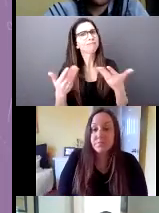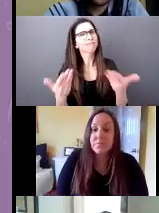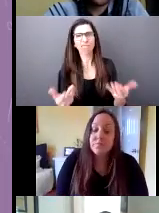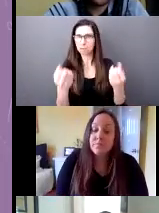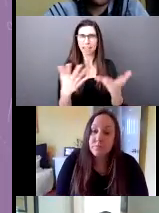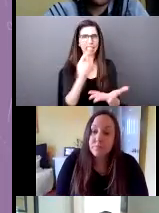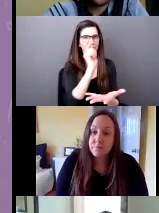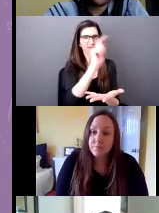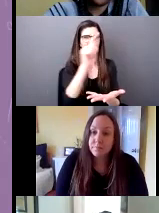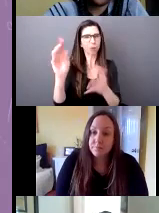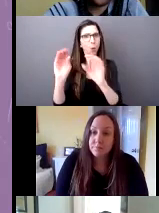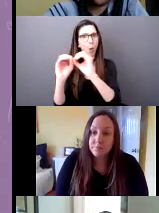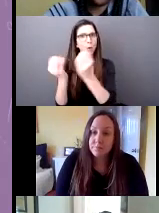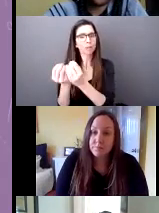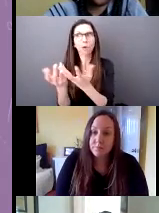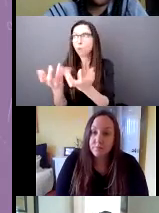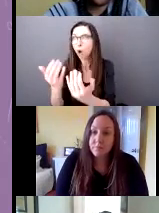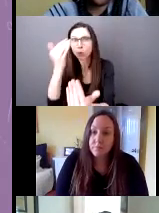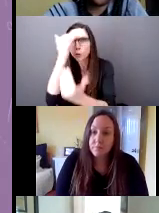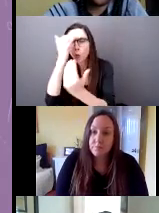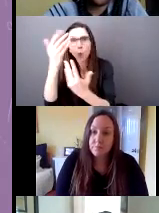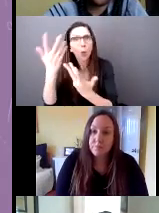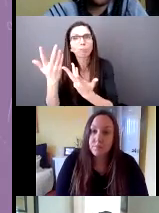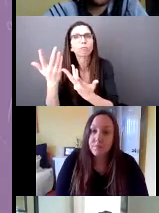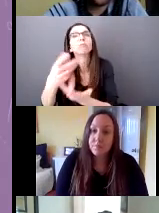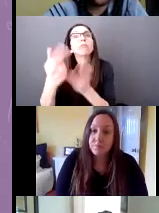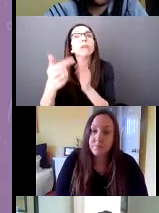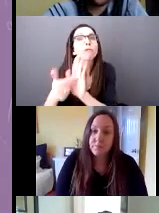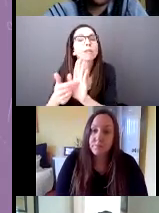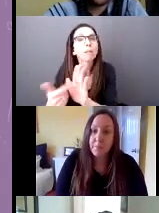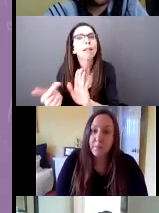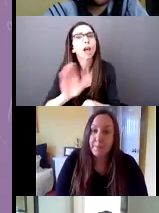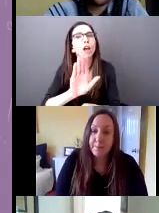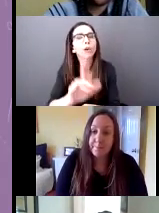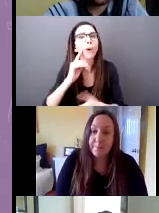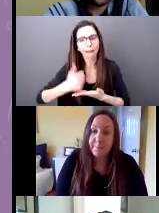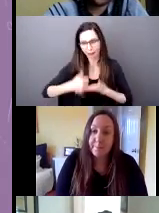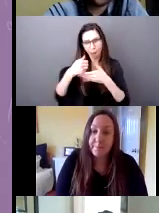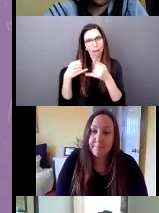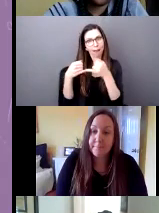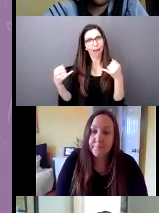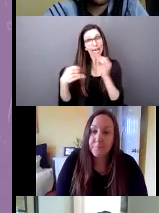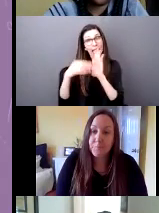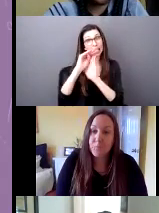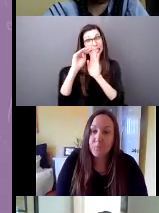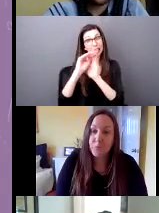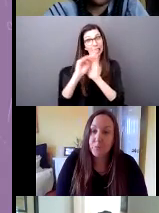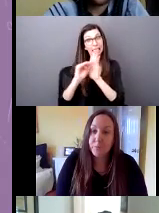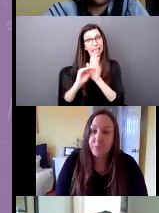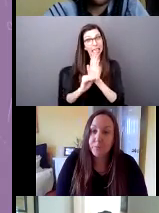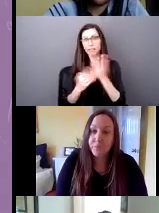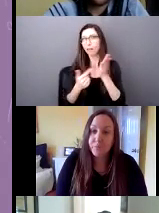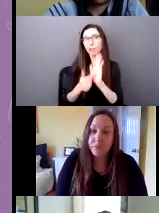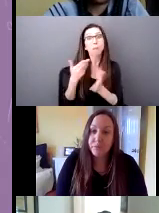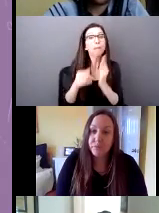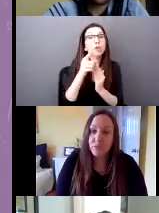organizations are interested in knowing how they would get on the list for your helplines to be a referral